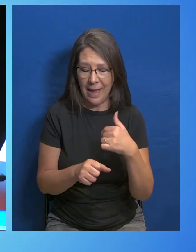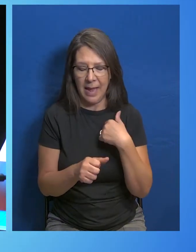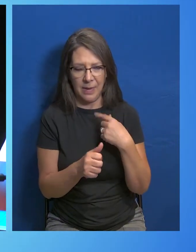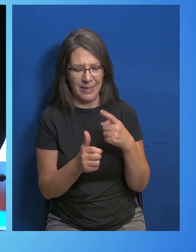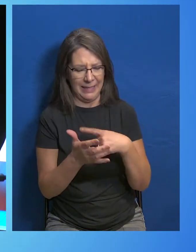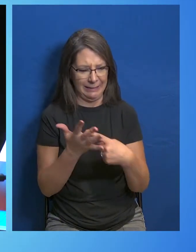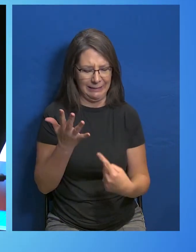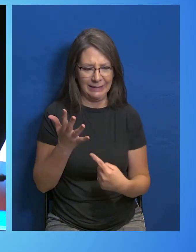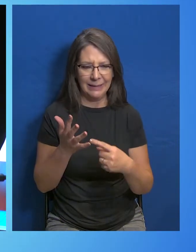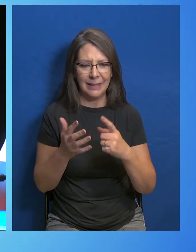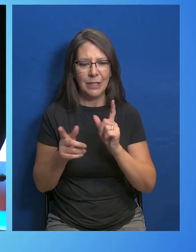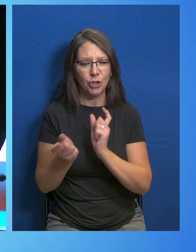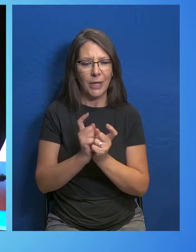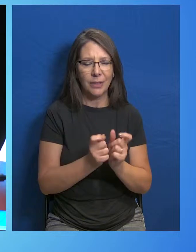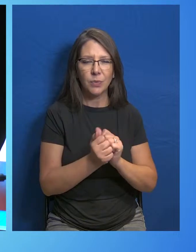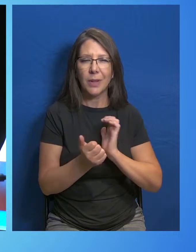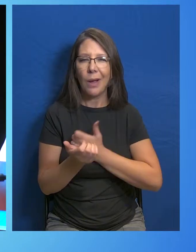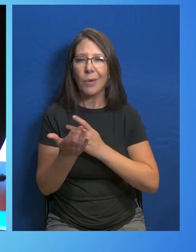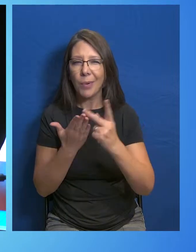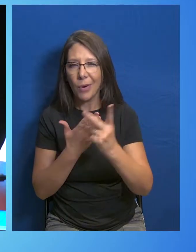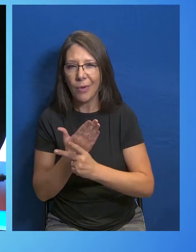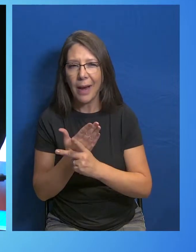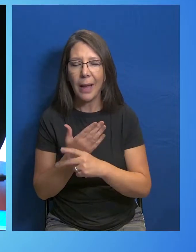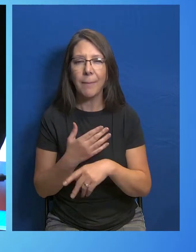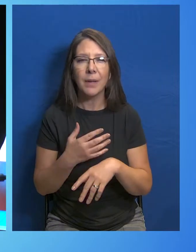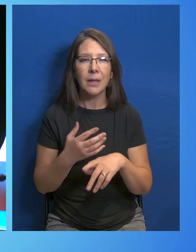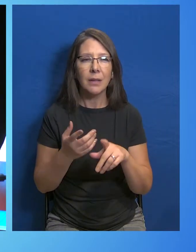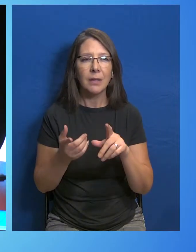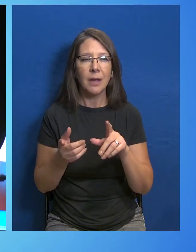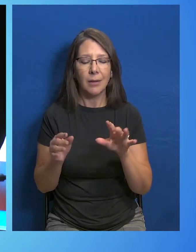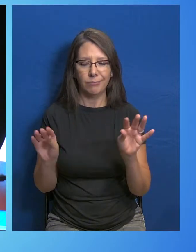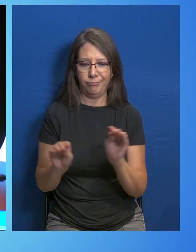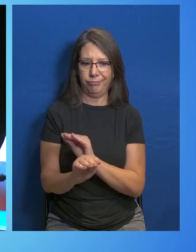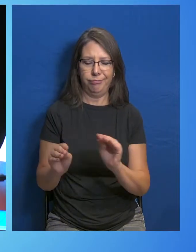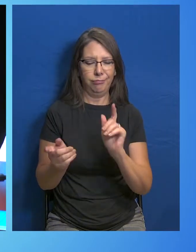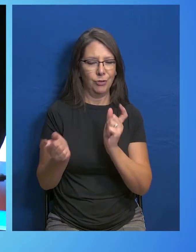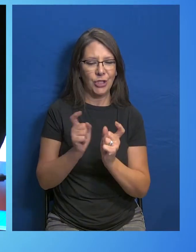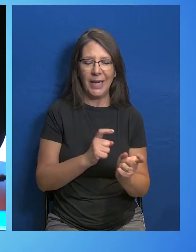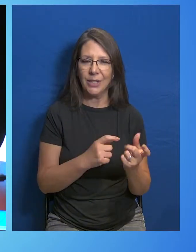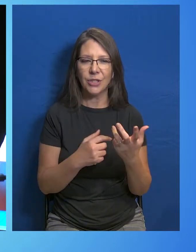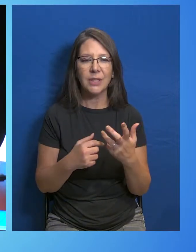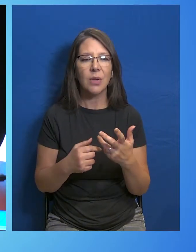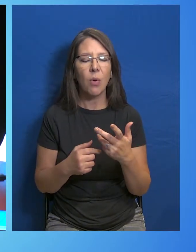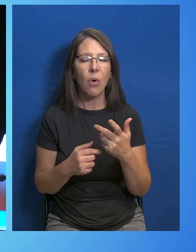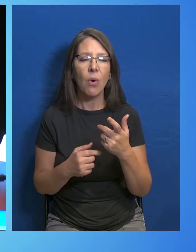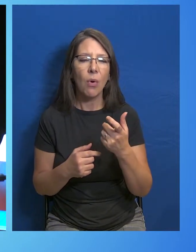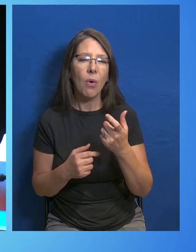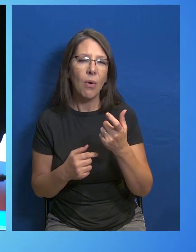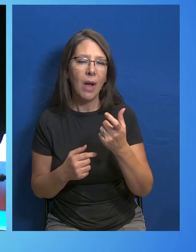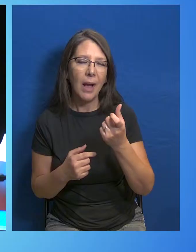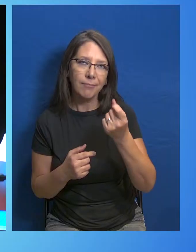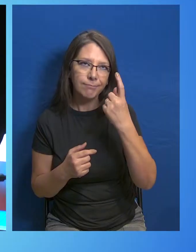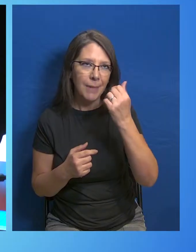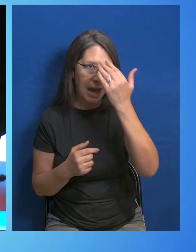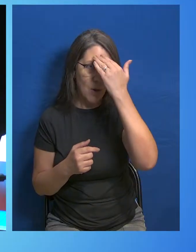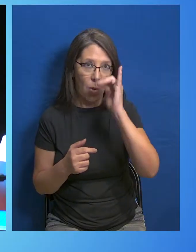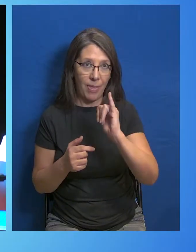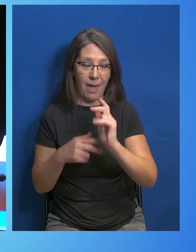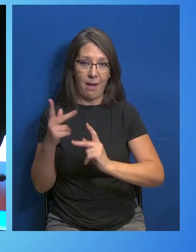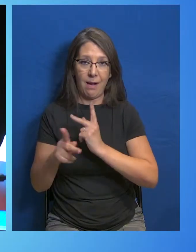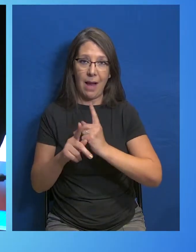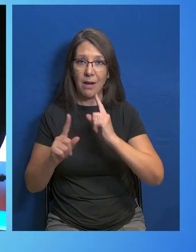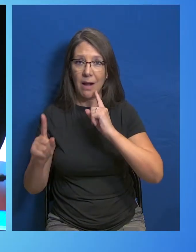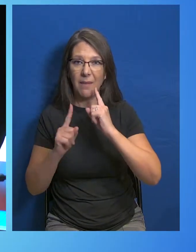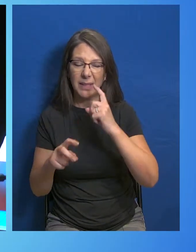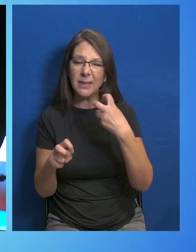for program changes, service delivery model changes, and I know those conversations were hard. You can tell during